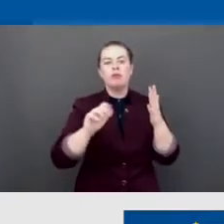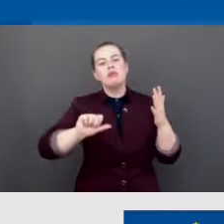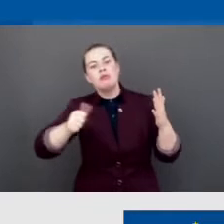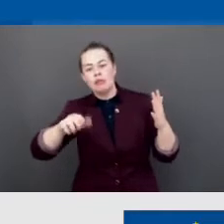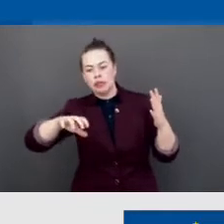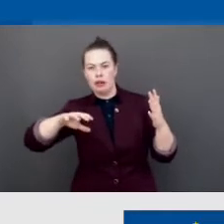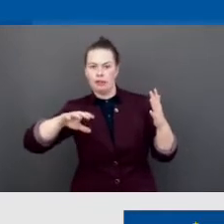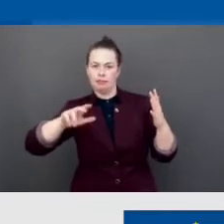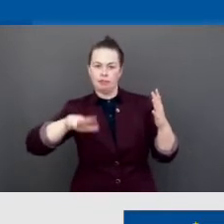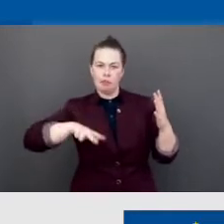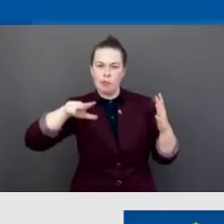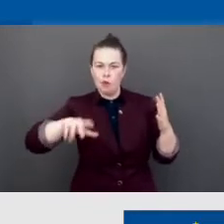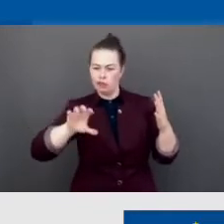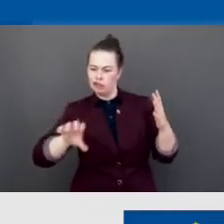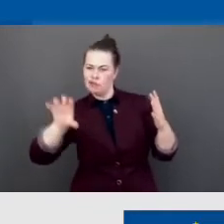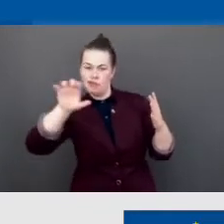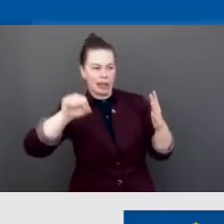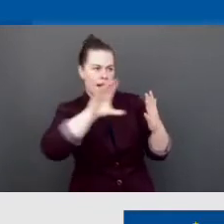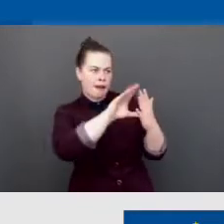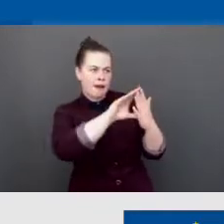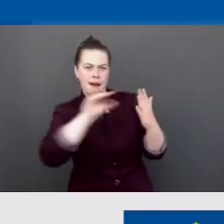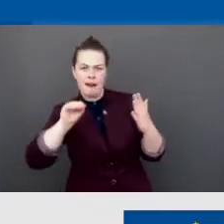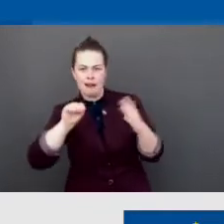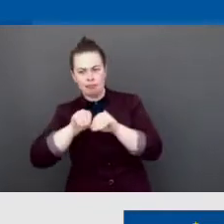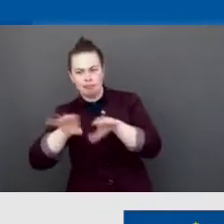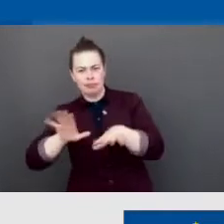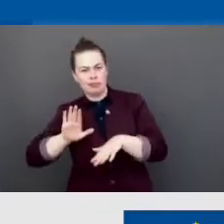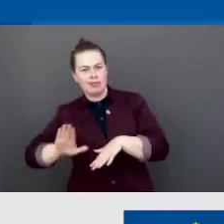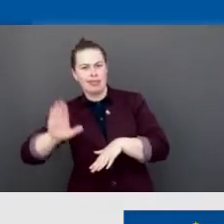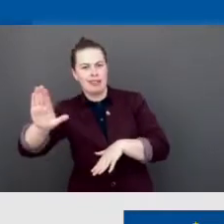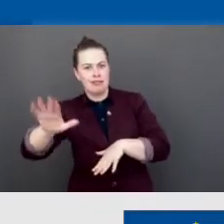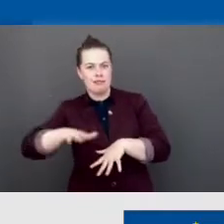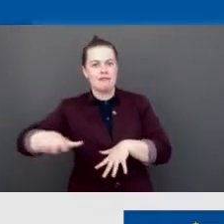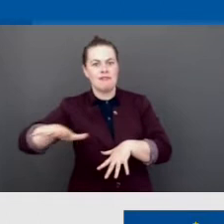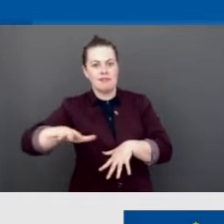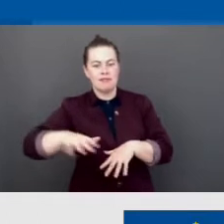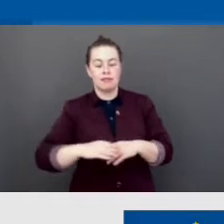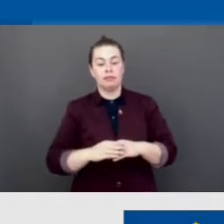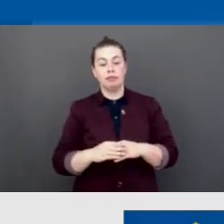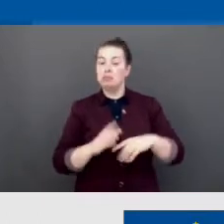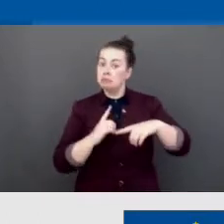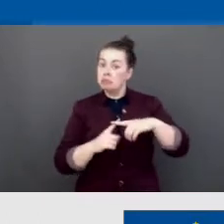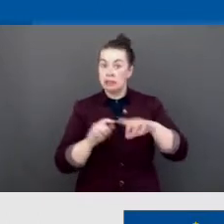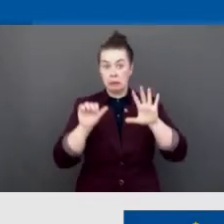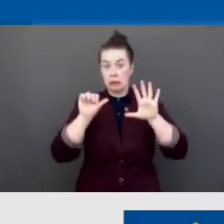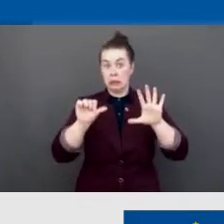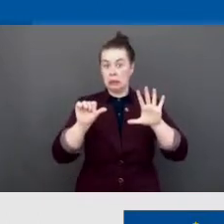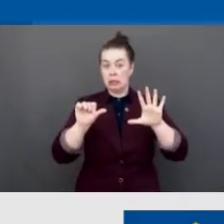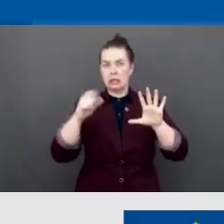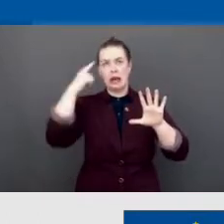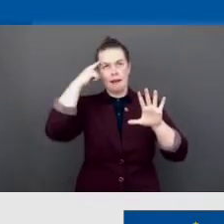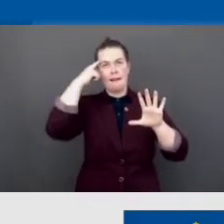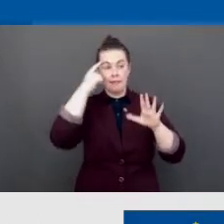ULS Matosinhos is being a model for other national ULSs, and according to its president, António Taveira